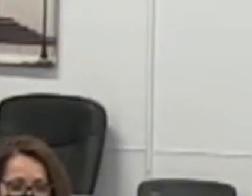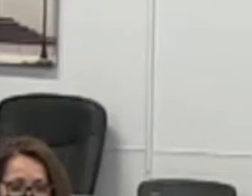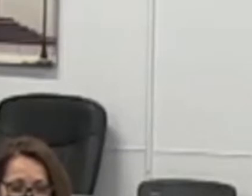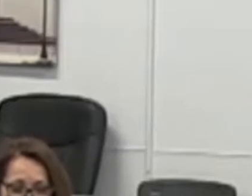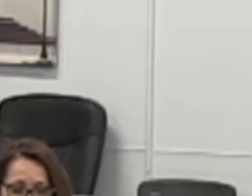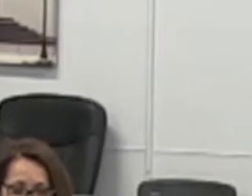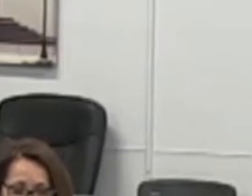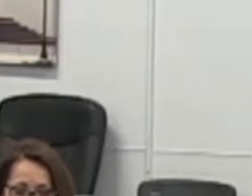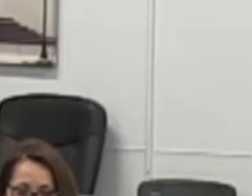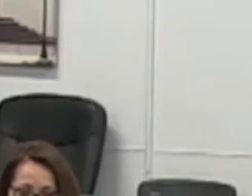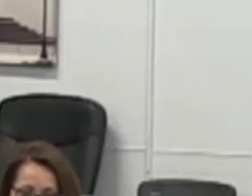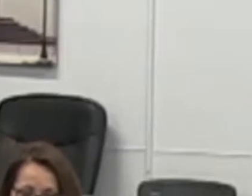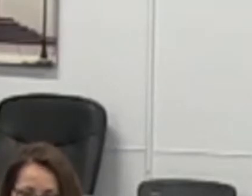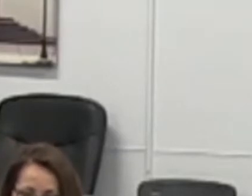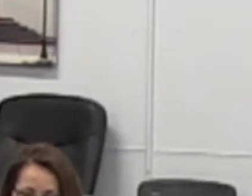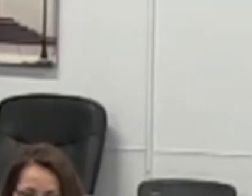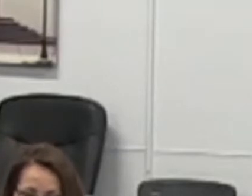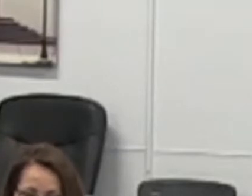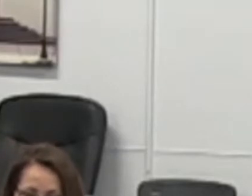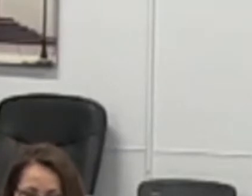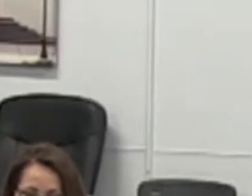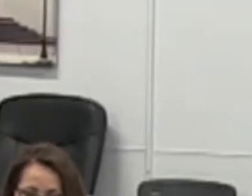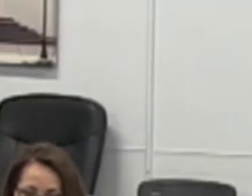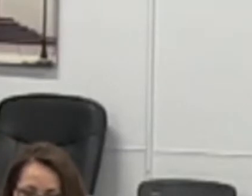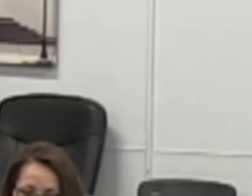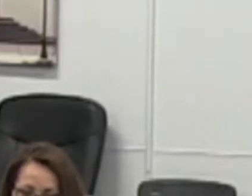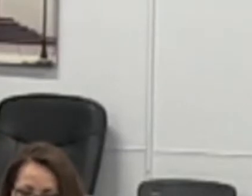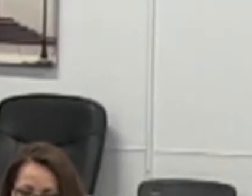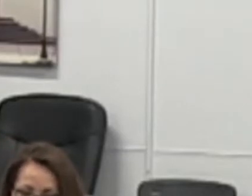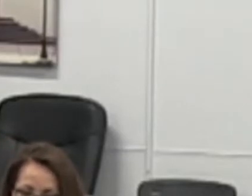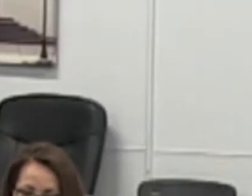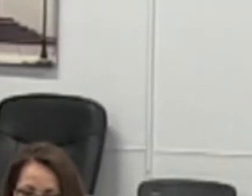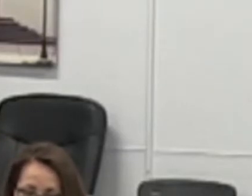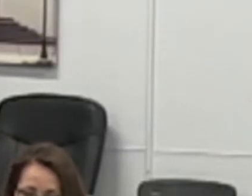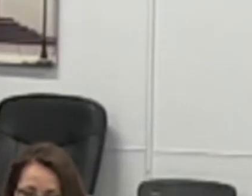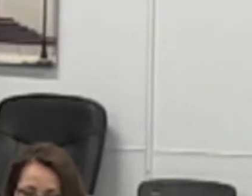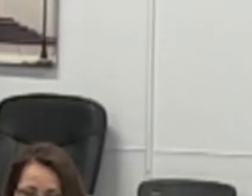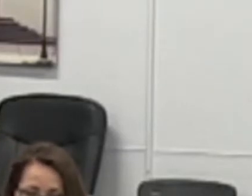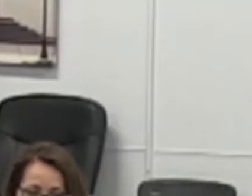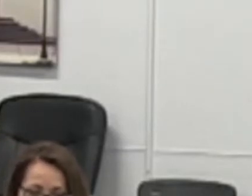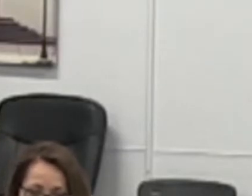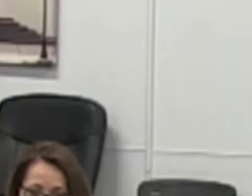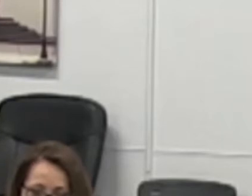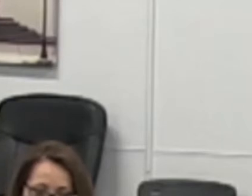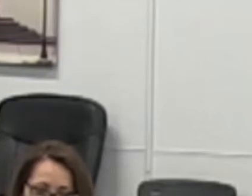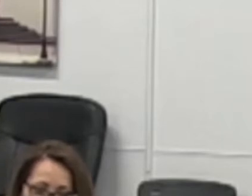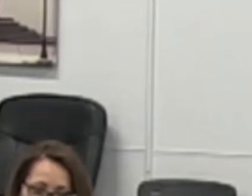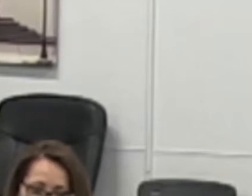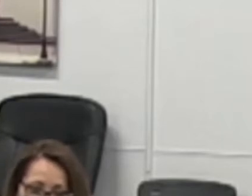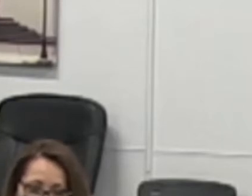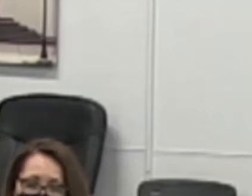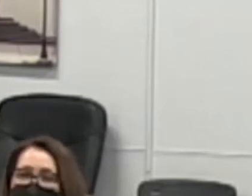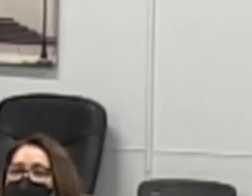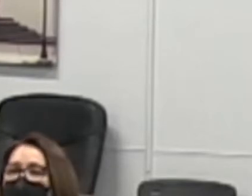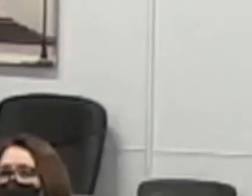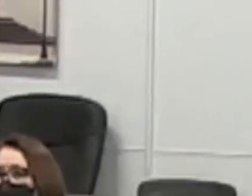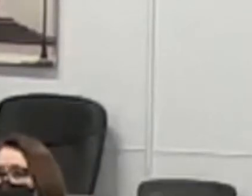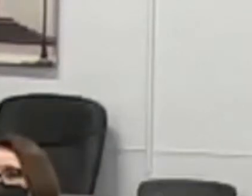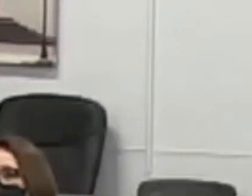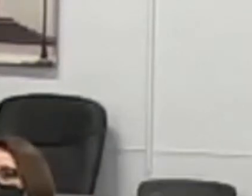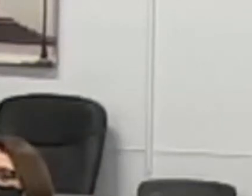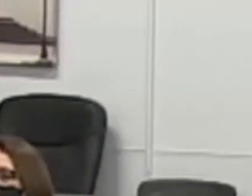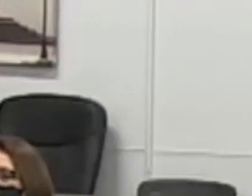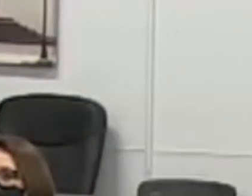That is all for today's report, board members. I will share more information about our current planning for the 21-22 school year during our action